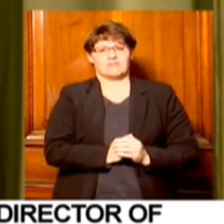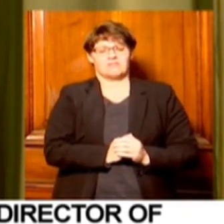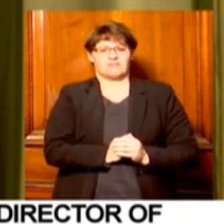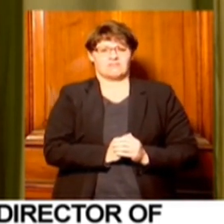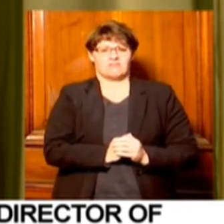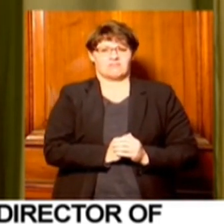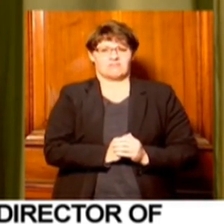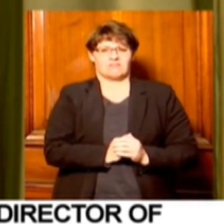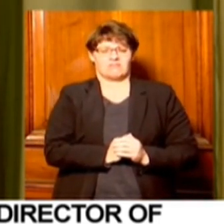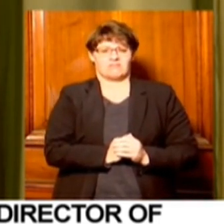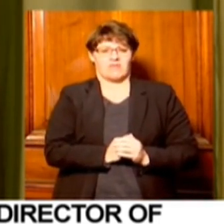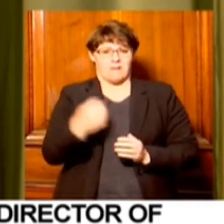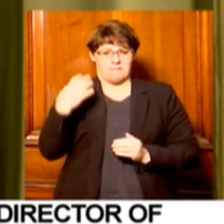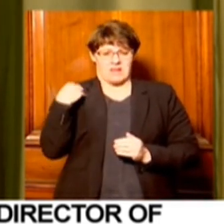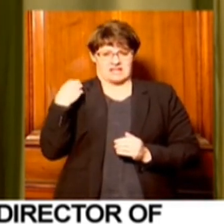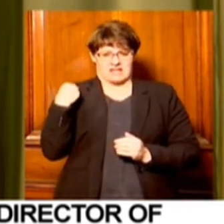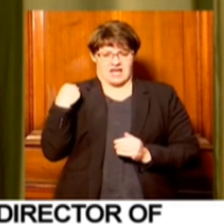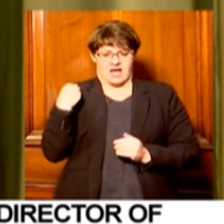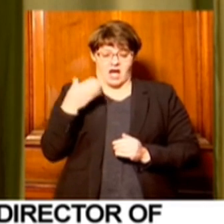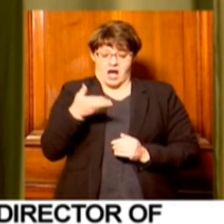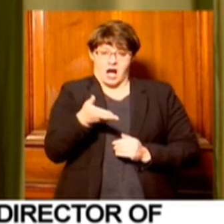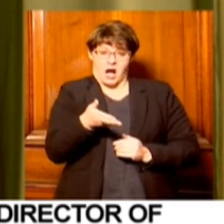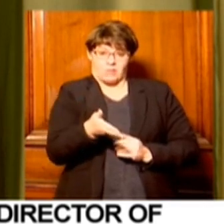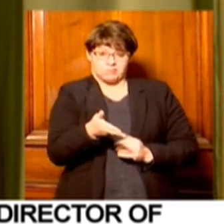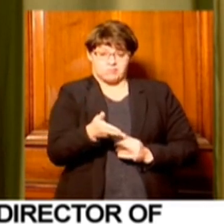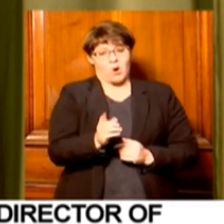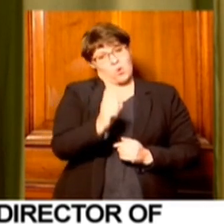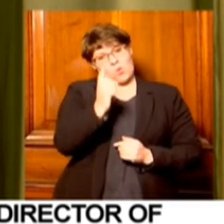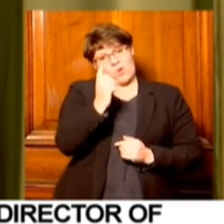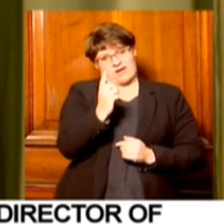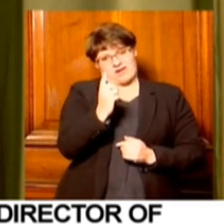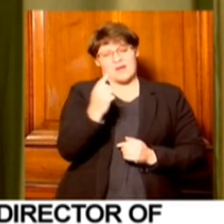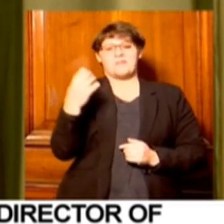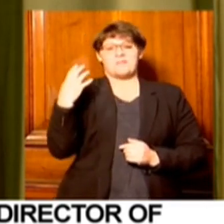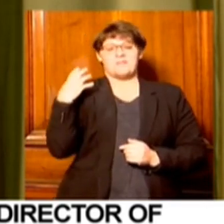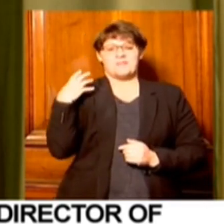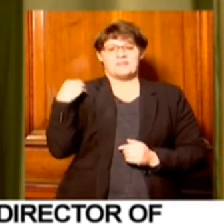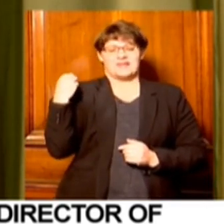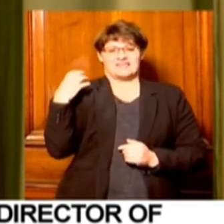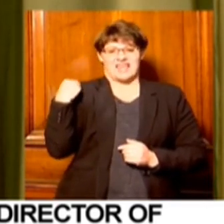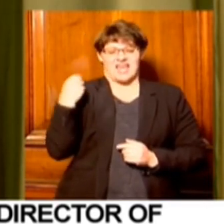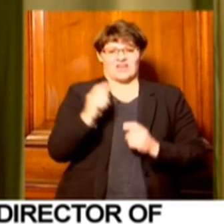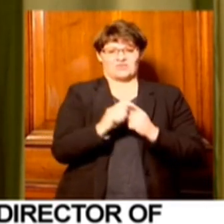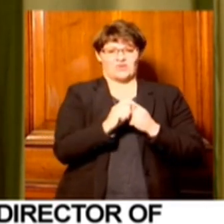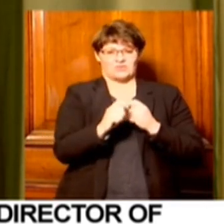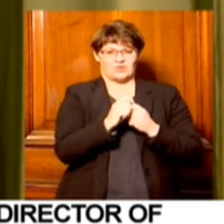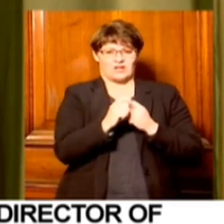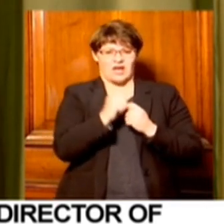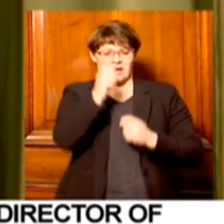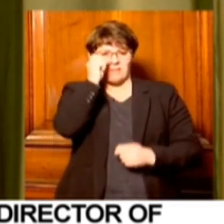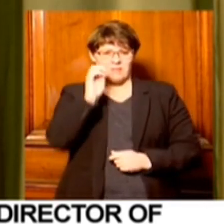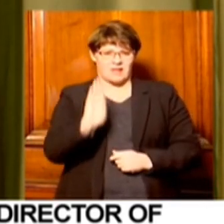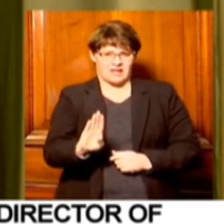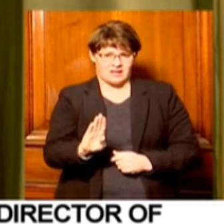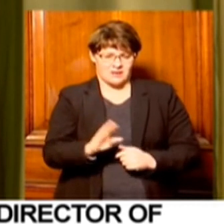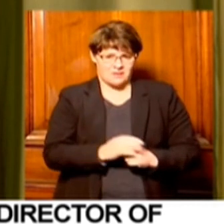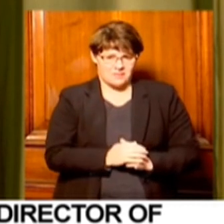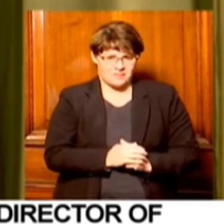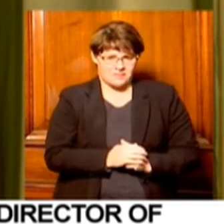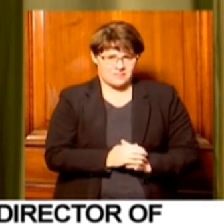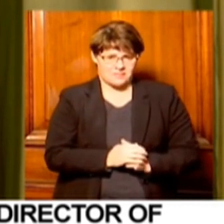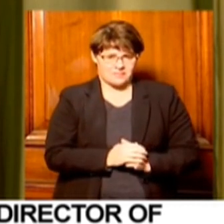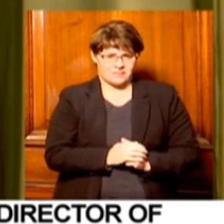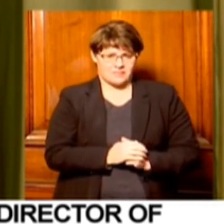have one minister, the Minister of Transport, who will speak to us today, so that we